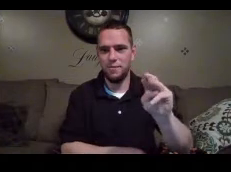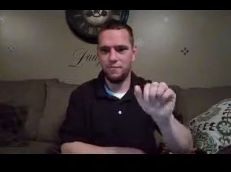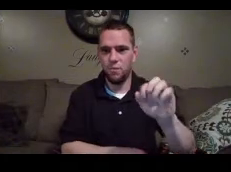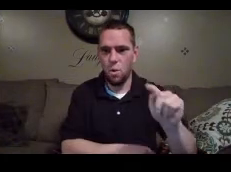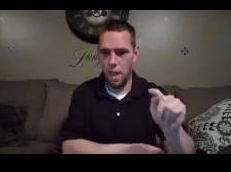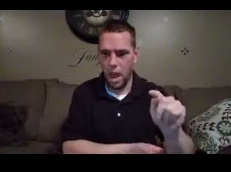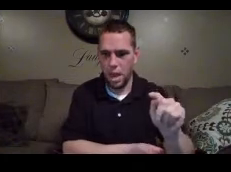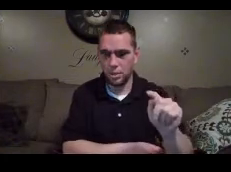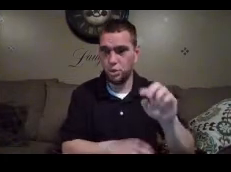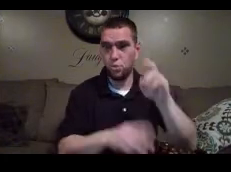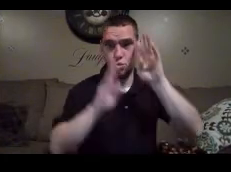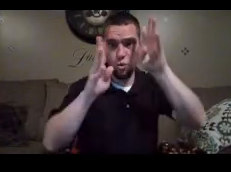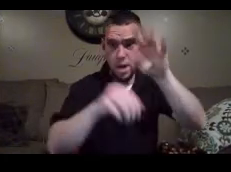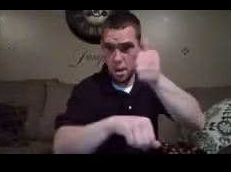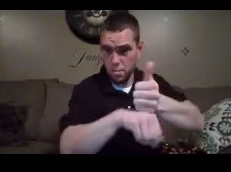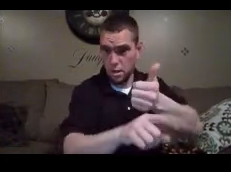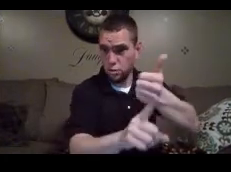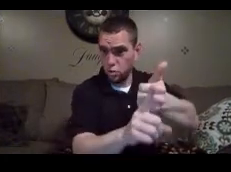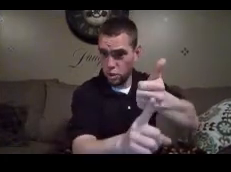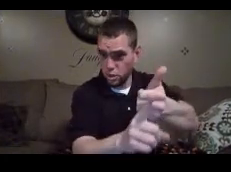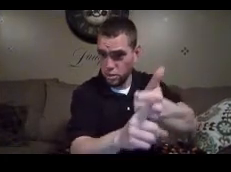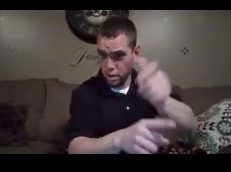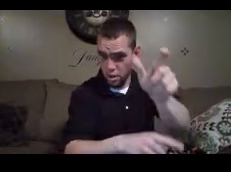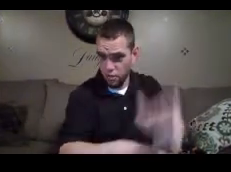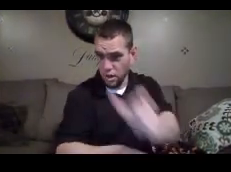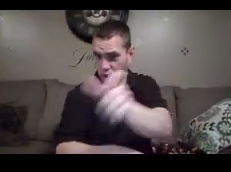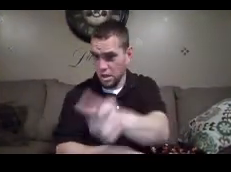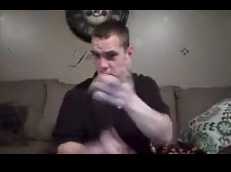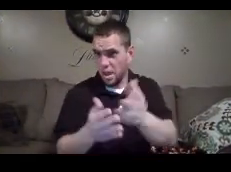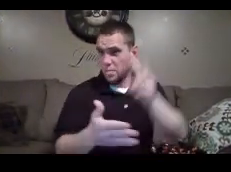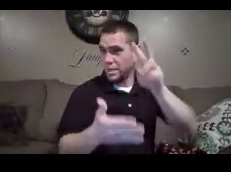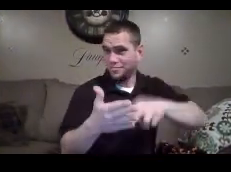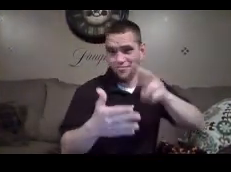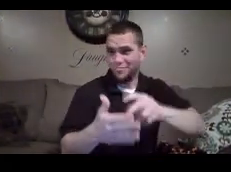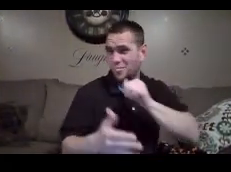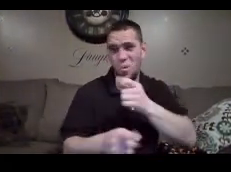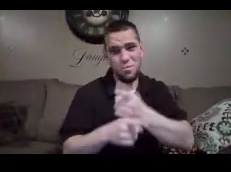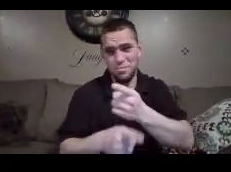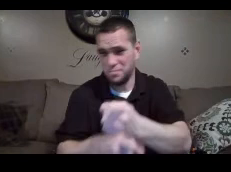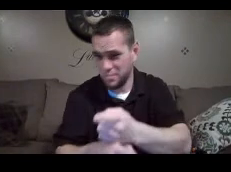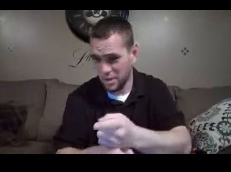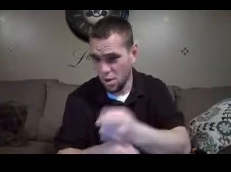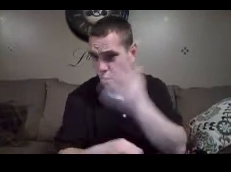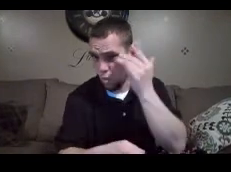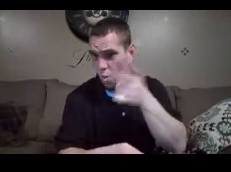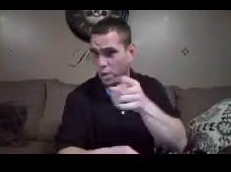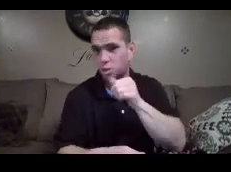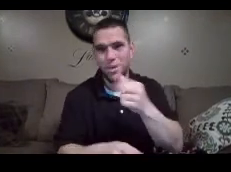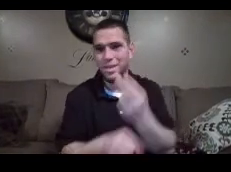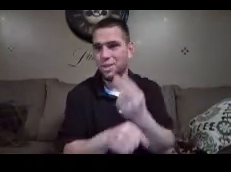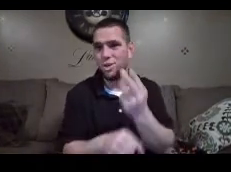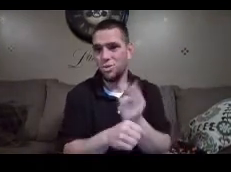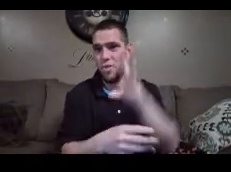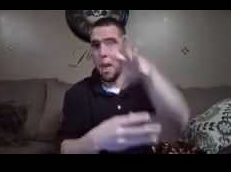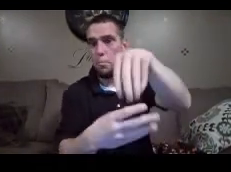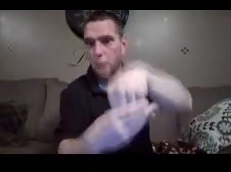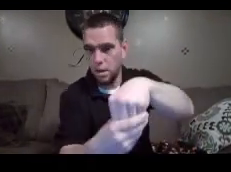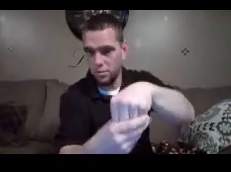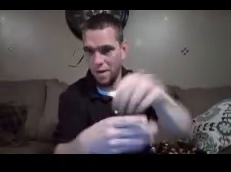columns, then it might not read those accurately because you did not use the built-in functionality